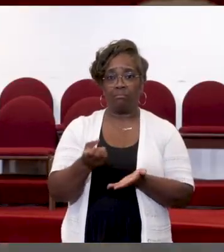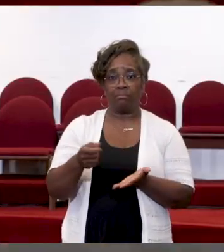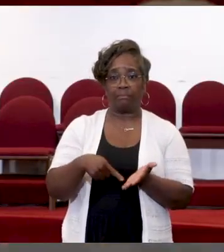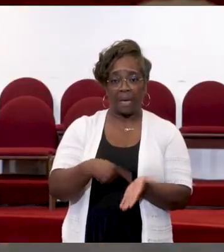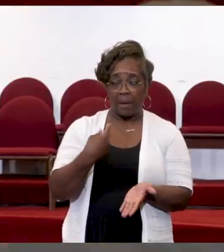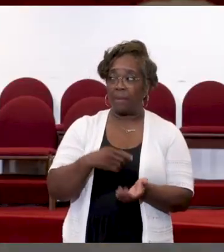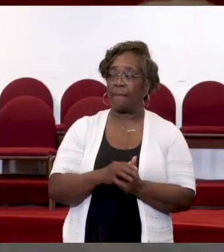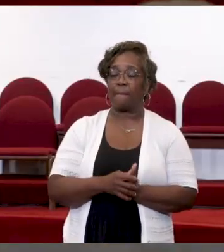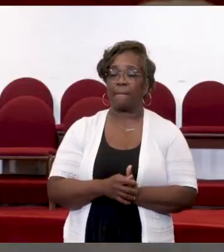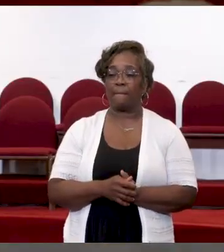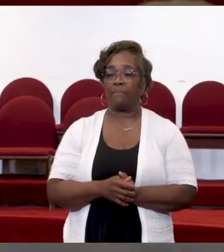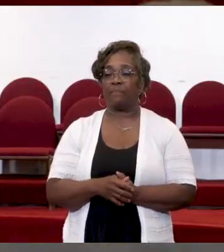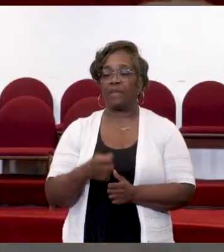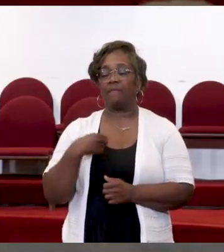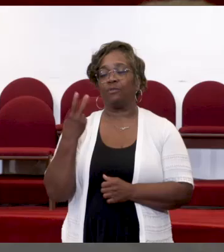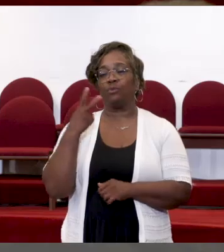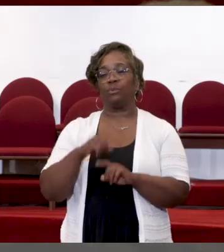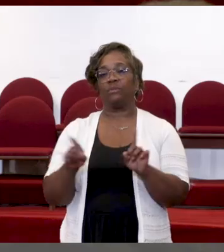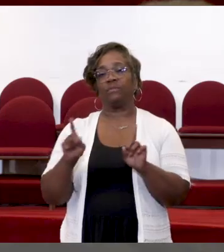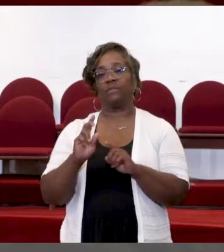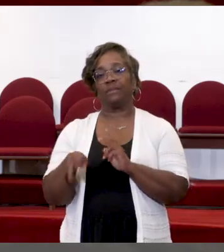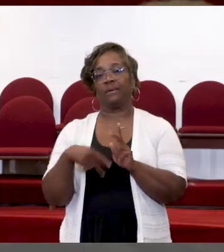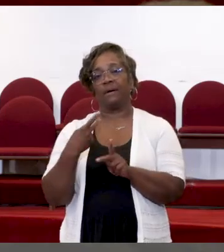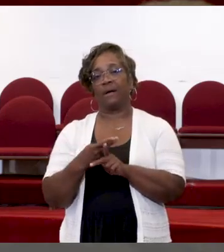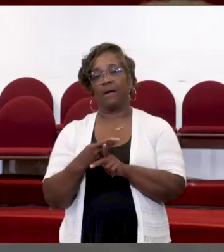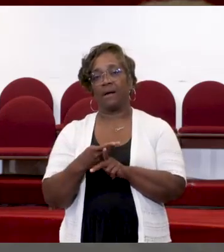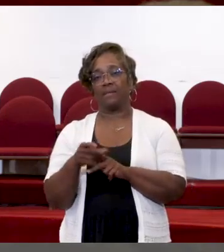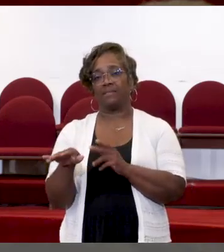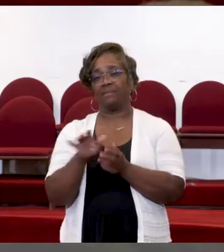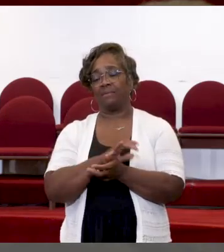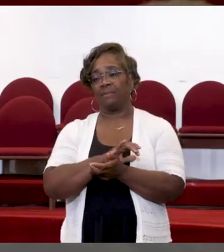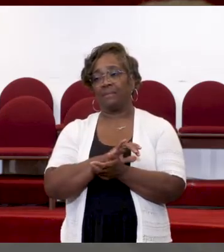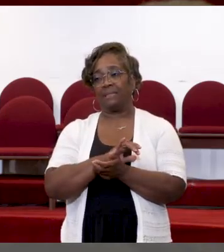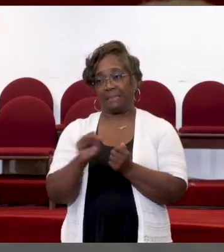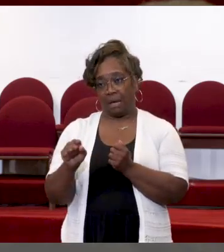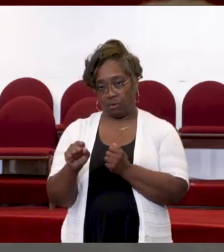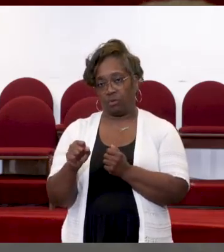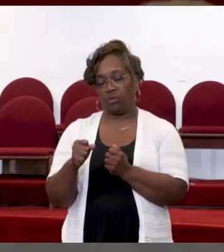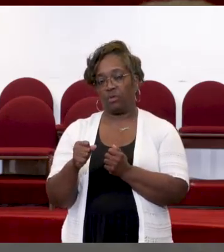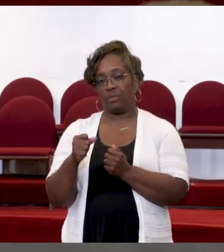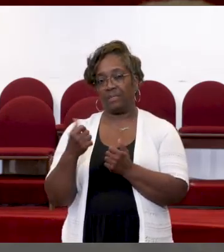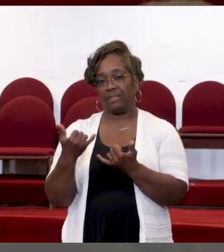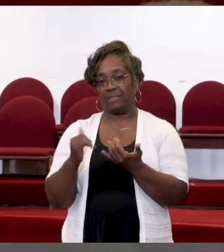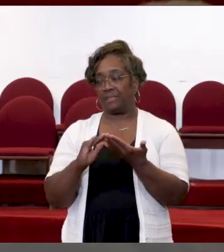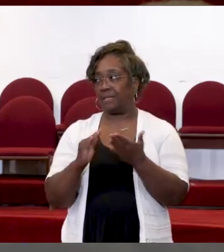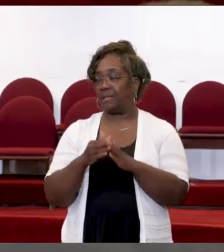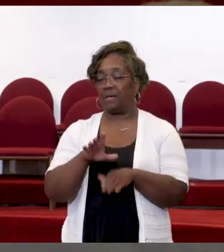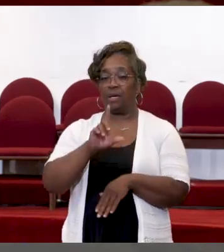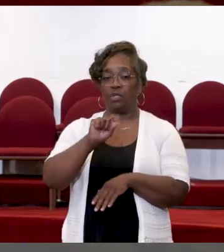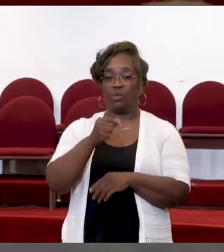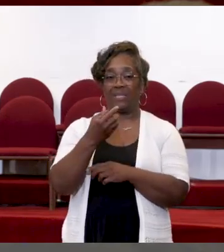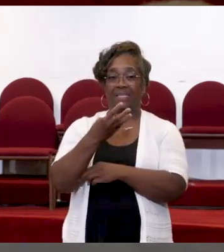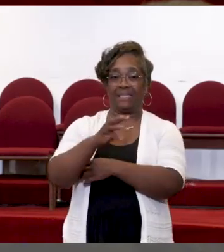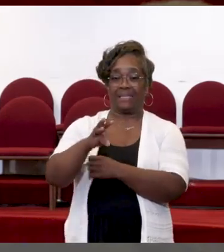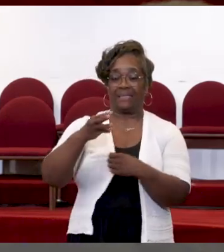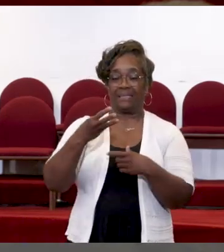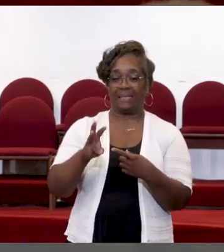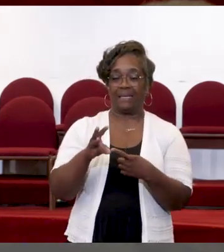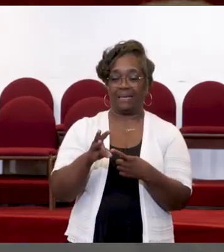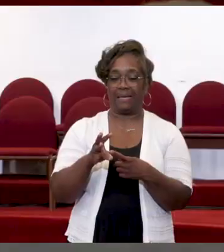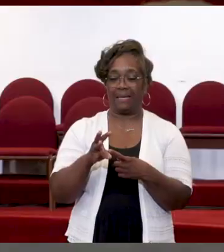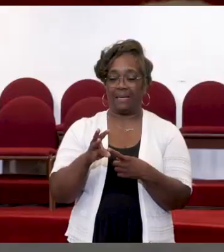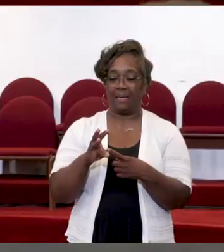are two different kinds of disasters in this city. 2016 was a